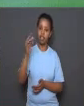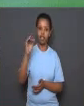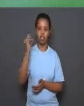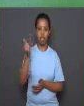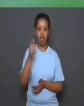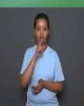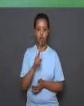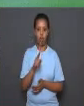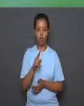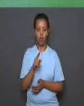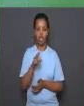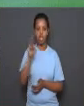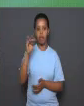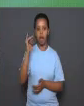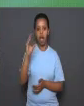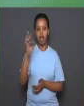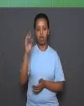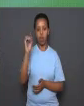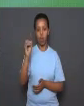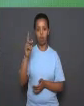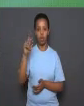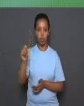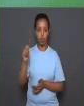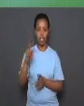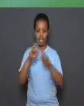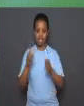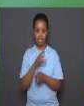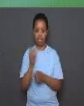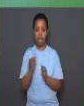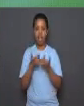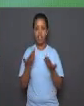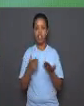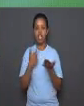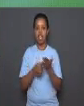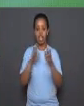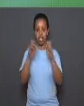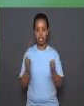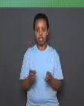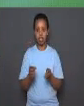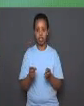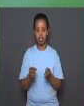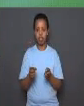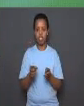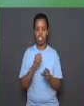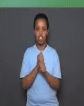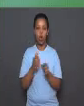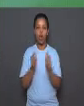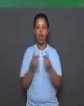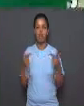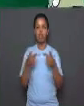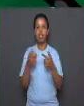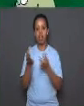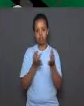shape of the microtubule and explain how the shape relates to its functions?